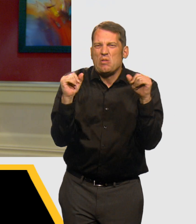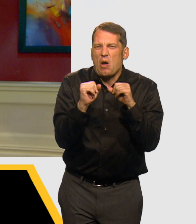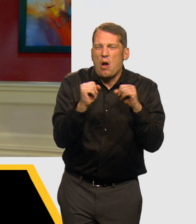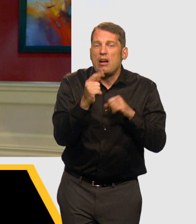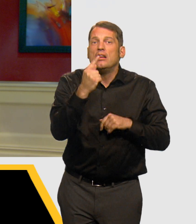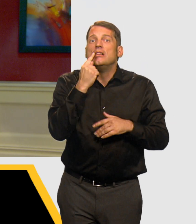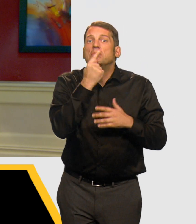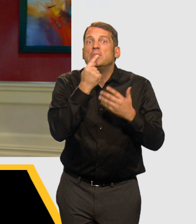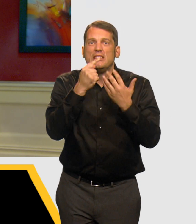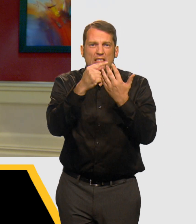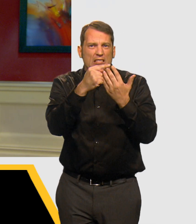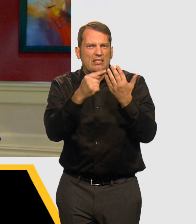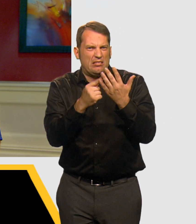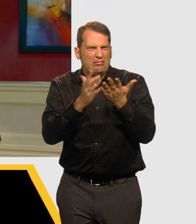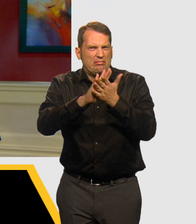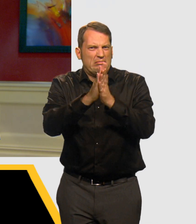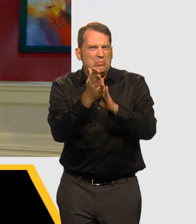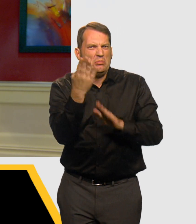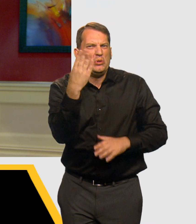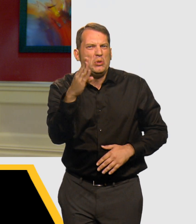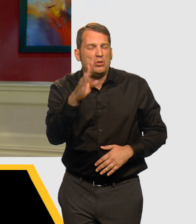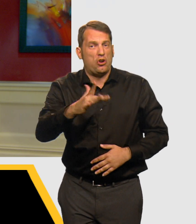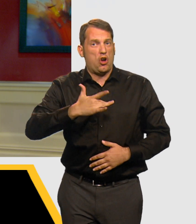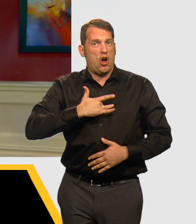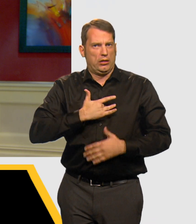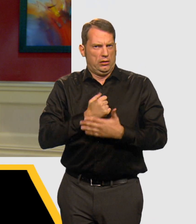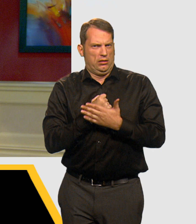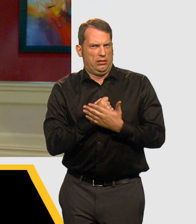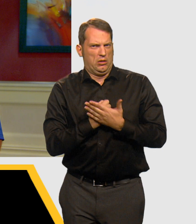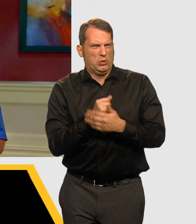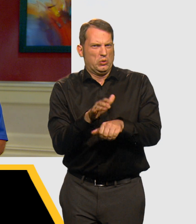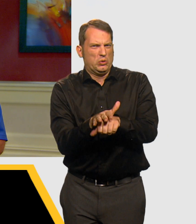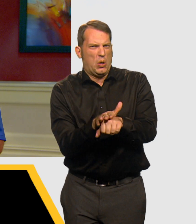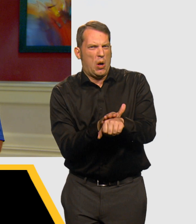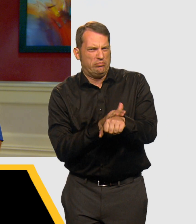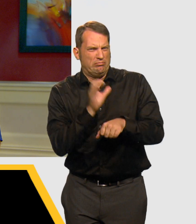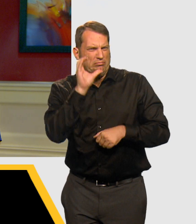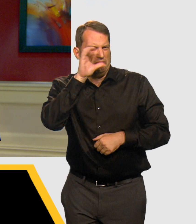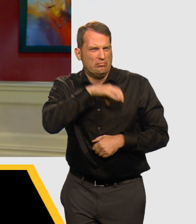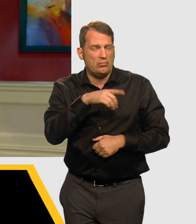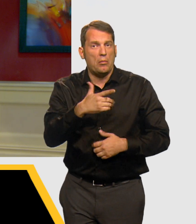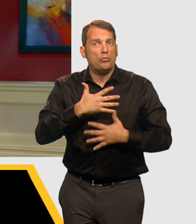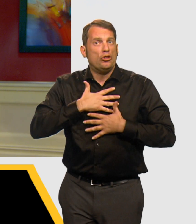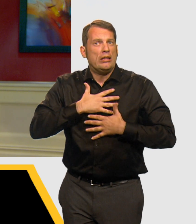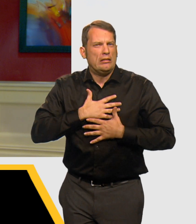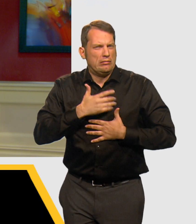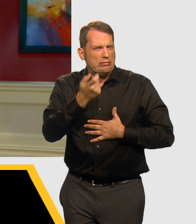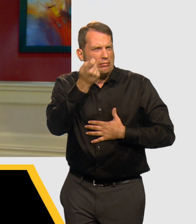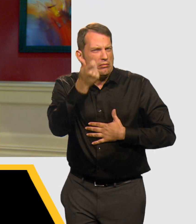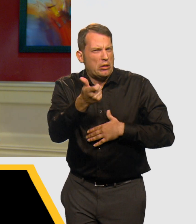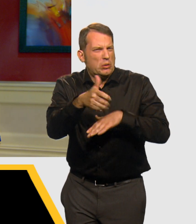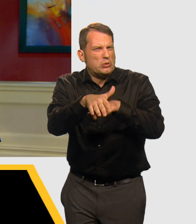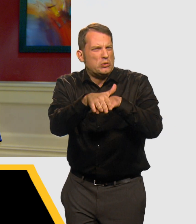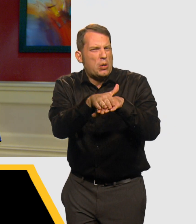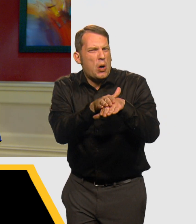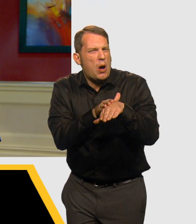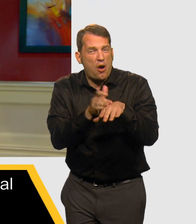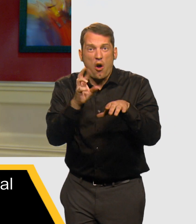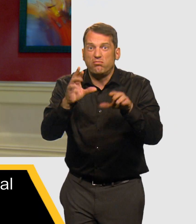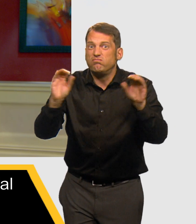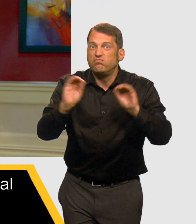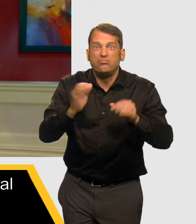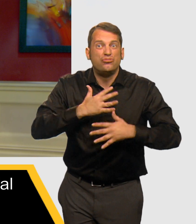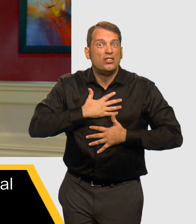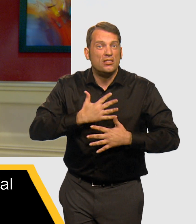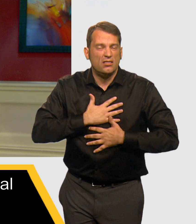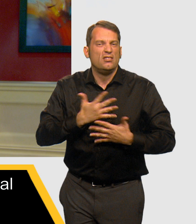pale gray and clammy, someone's lips and fingertips turning blue, having a slow or erratic pulse,